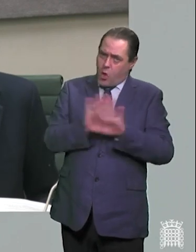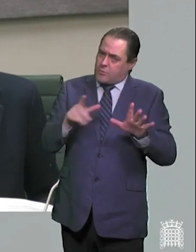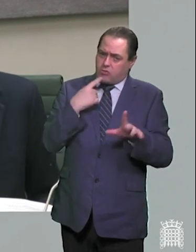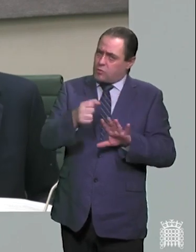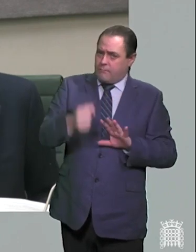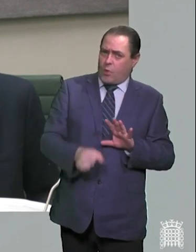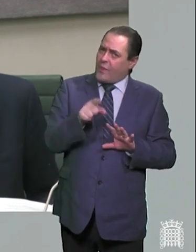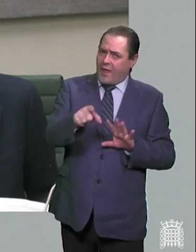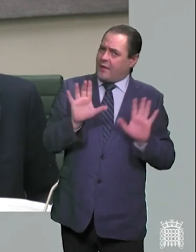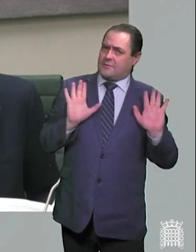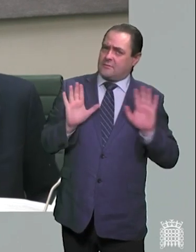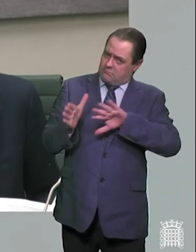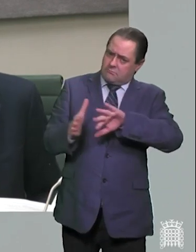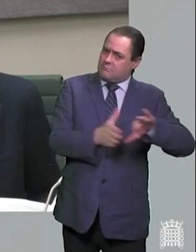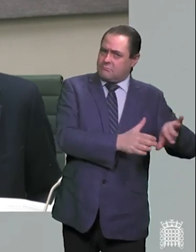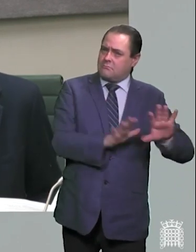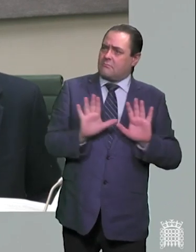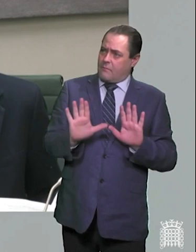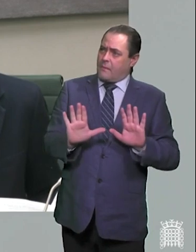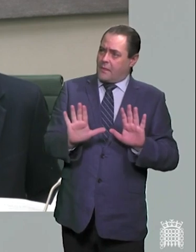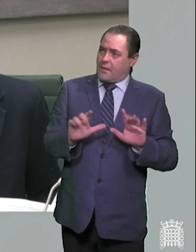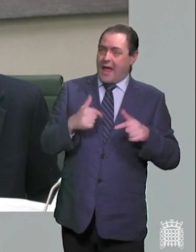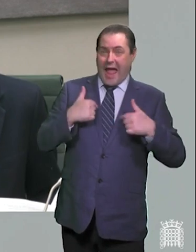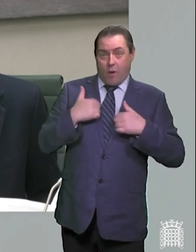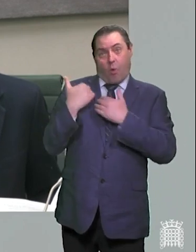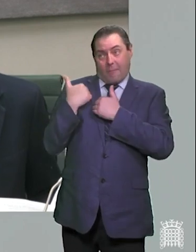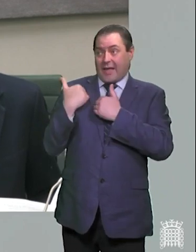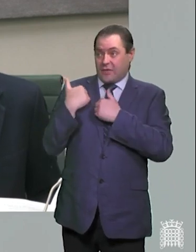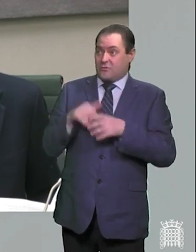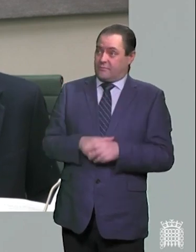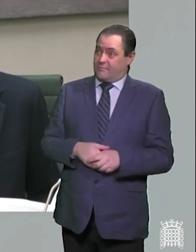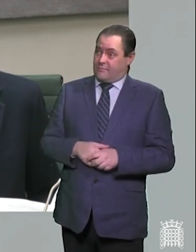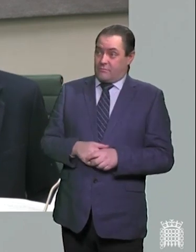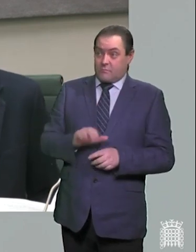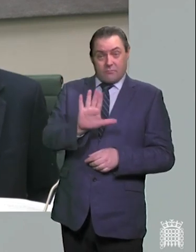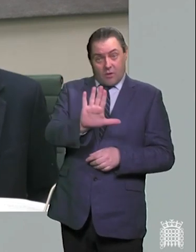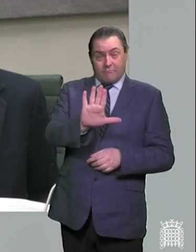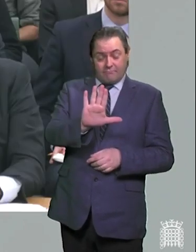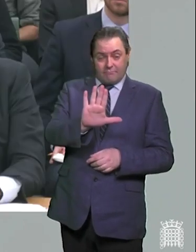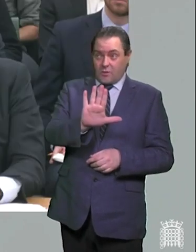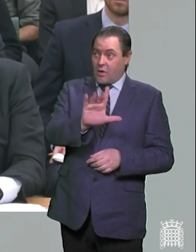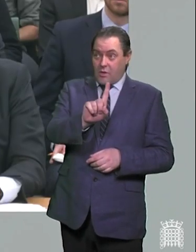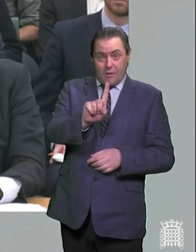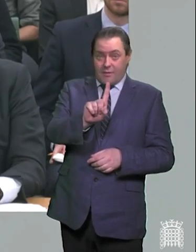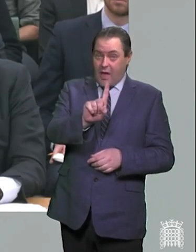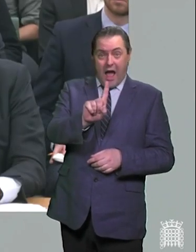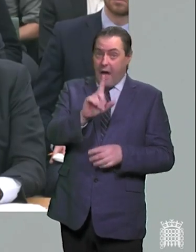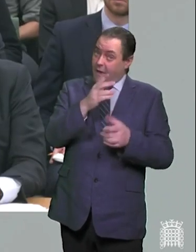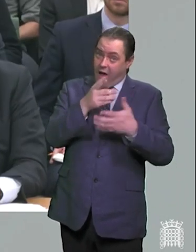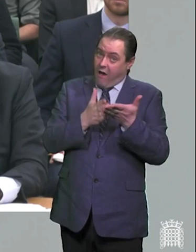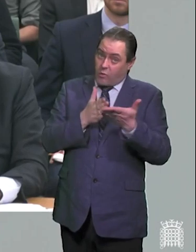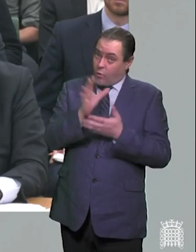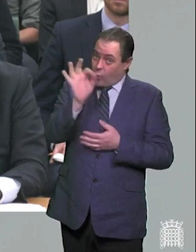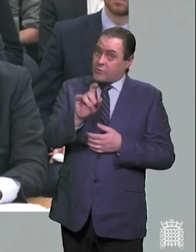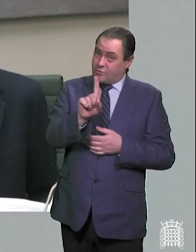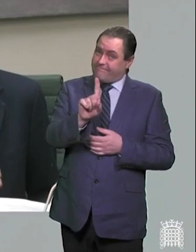pandemic. All we're asking is to, I'm afraid, it's our obligation. I'm trying to explain to you why I said that the guidance was followed. I'm